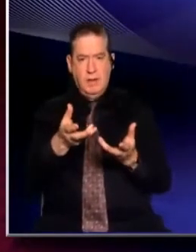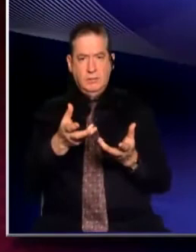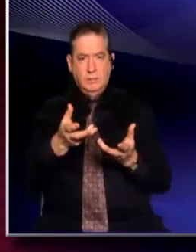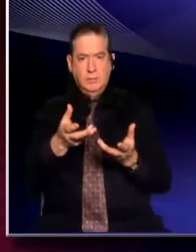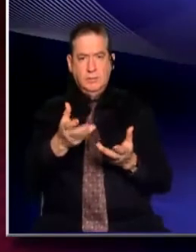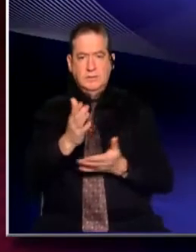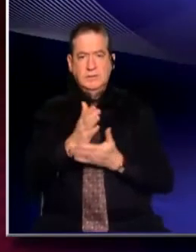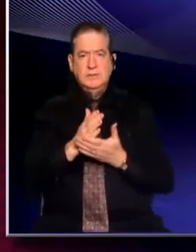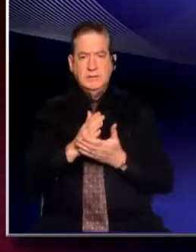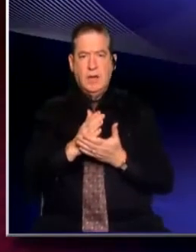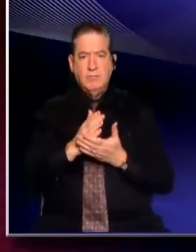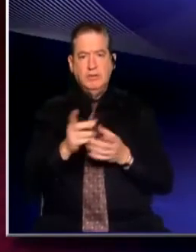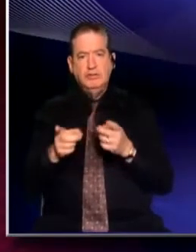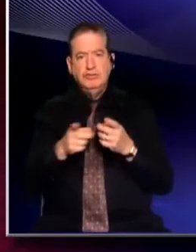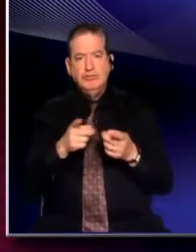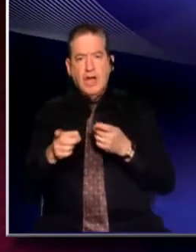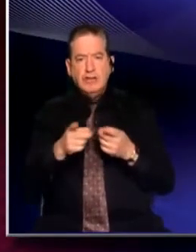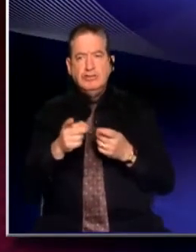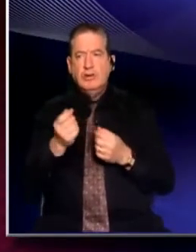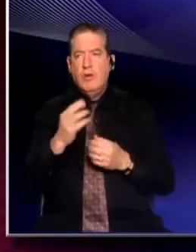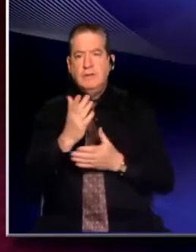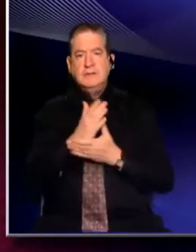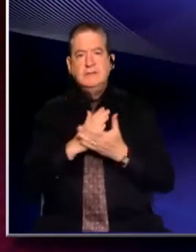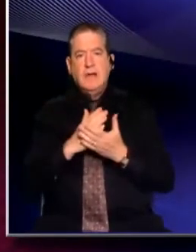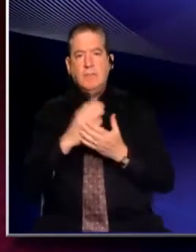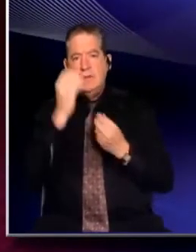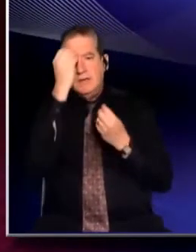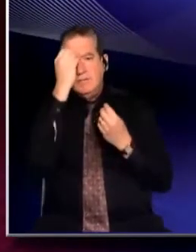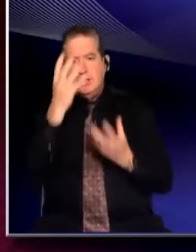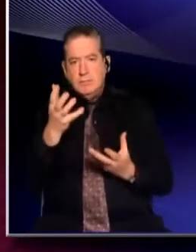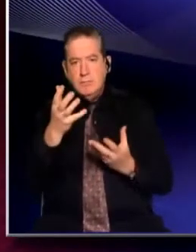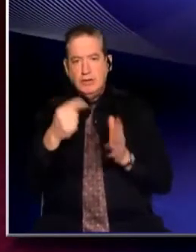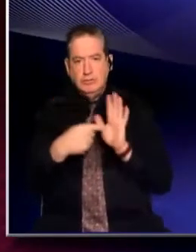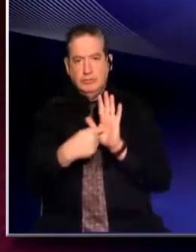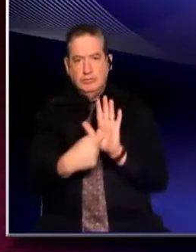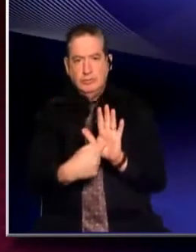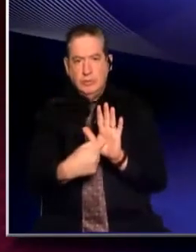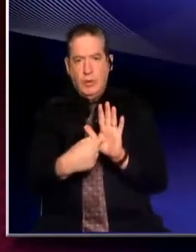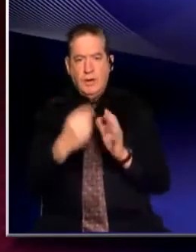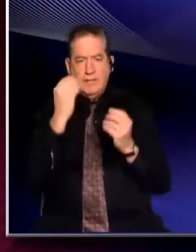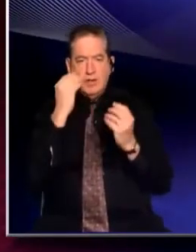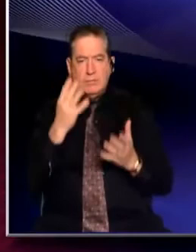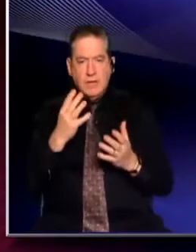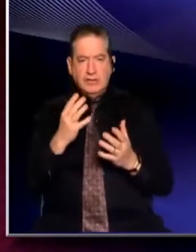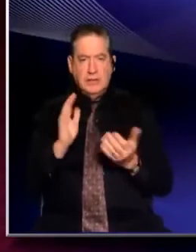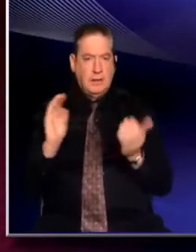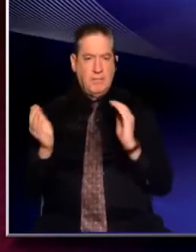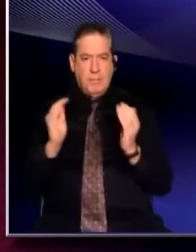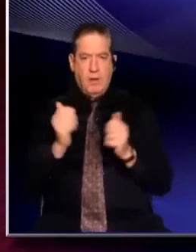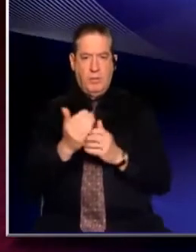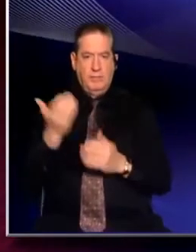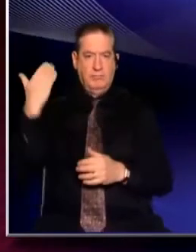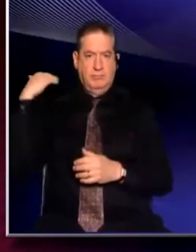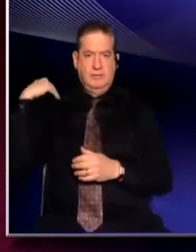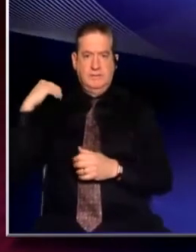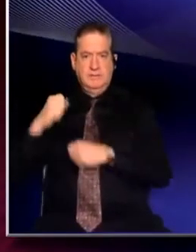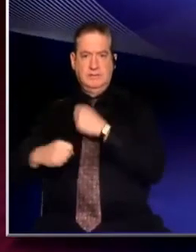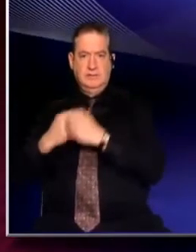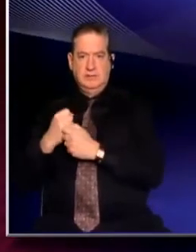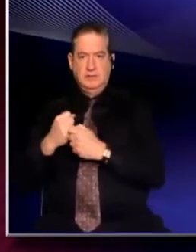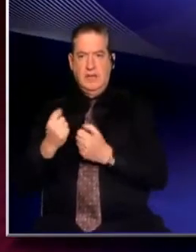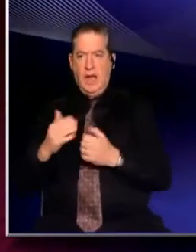some direction or some information that shows you where we are compared to previous years in terms of our expenditures